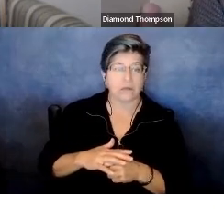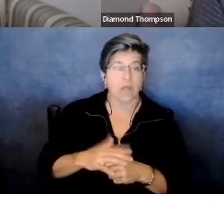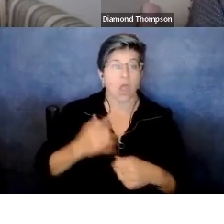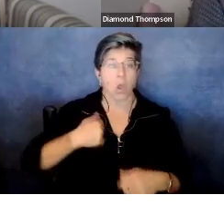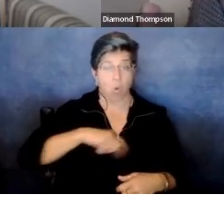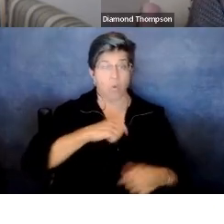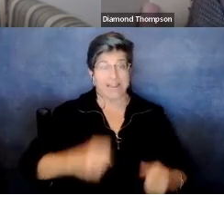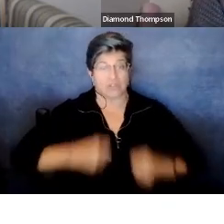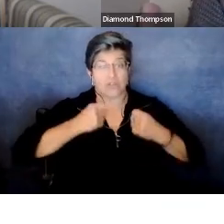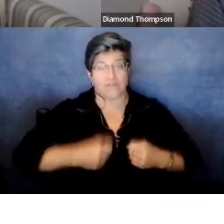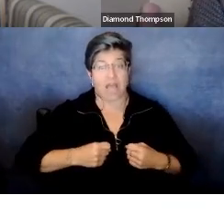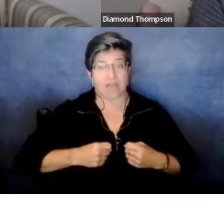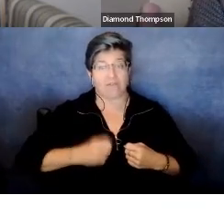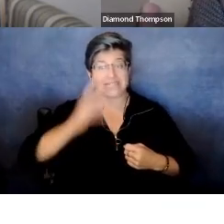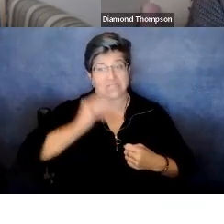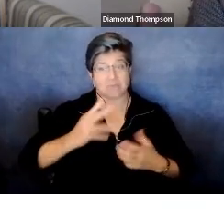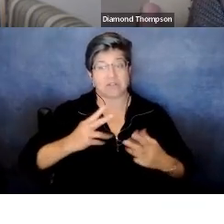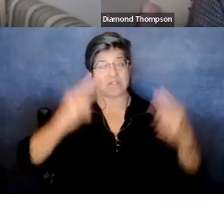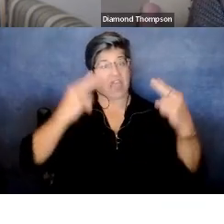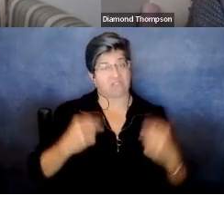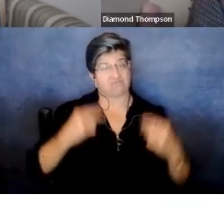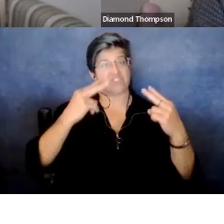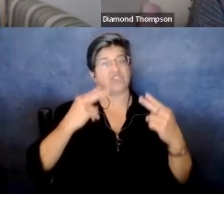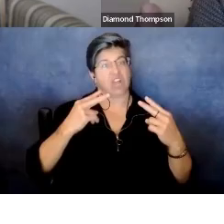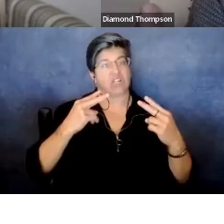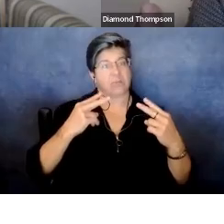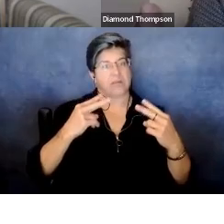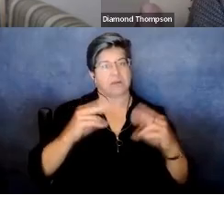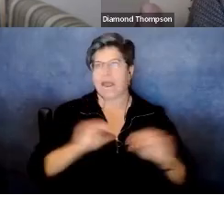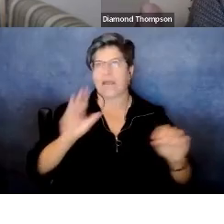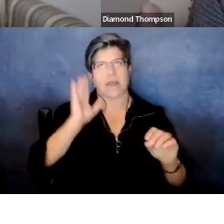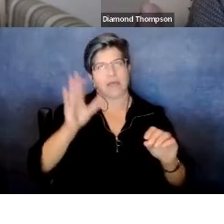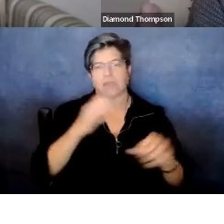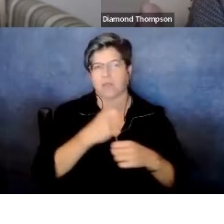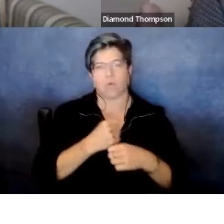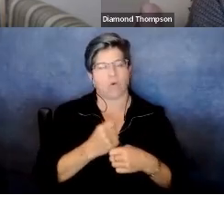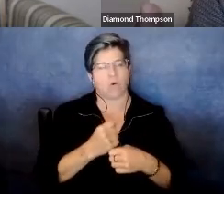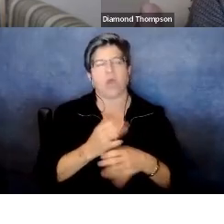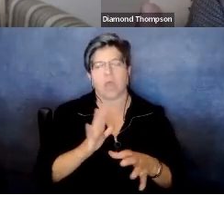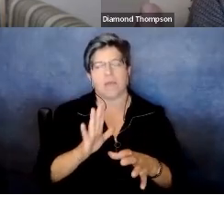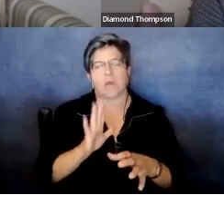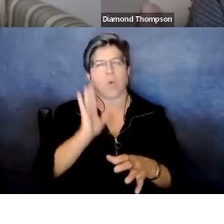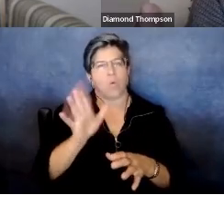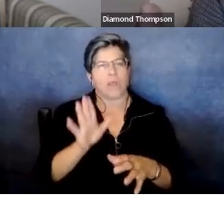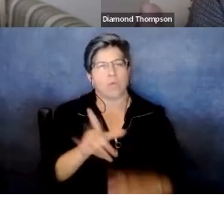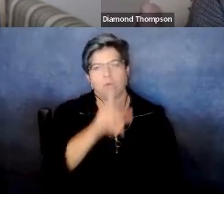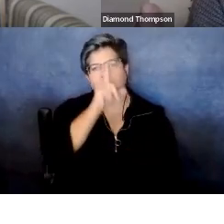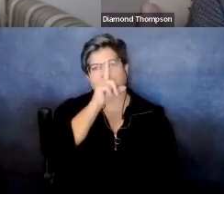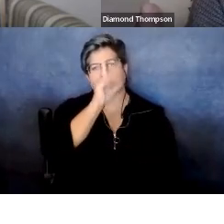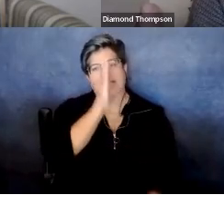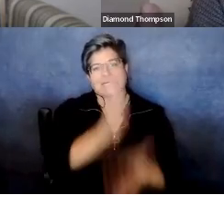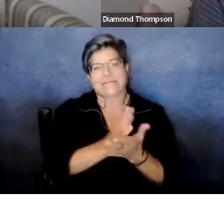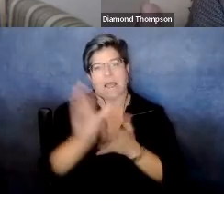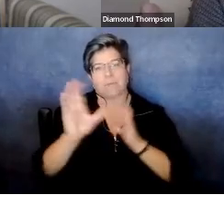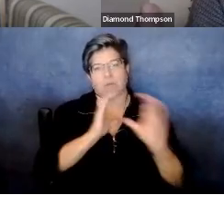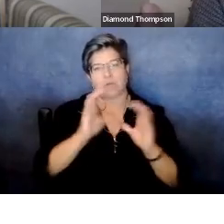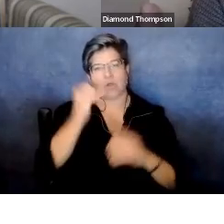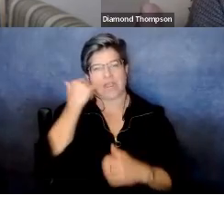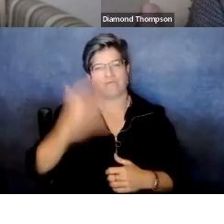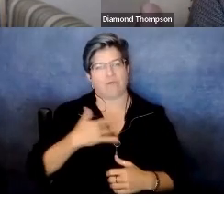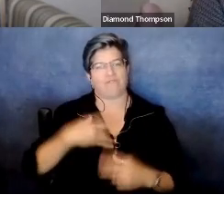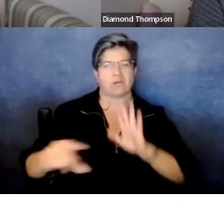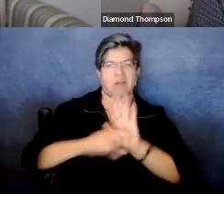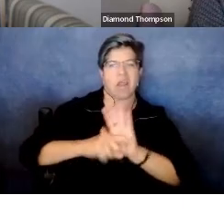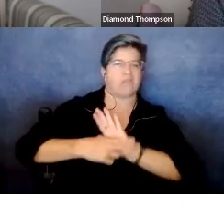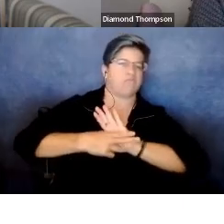judgment as survivors, and nothing will make us clam up quicker than when we feel like we're being